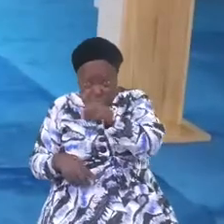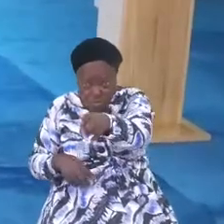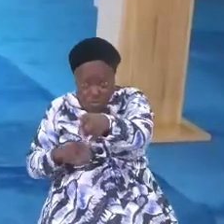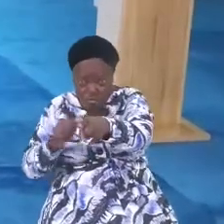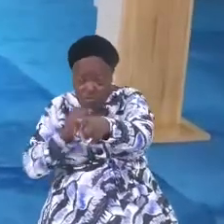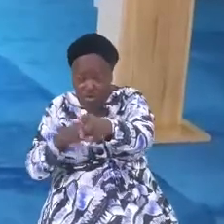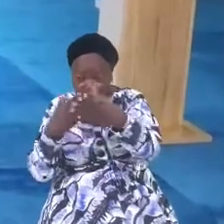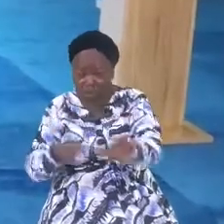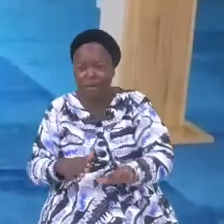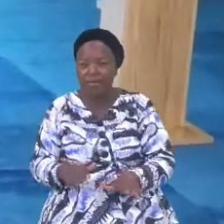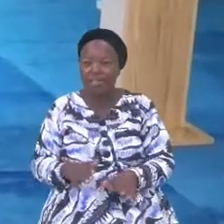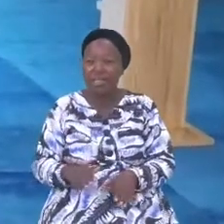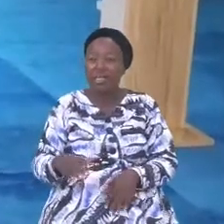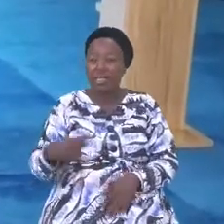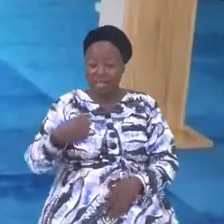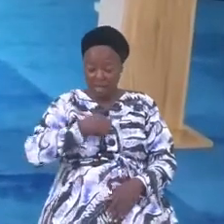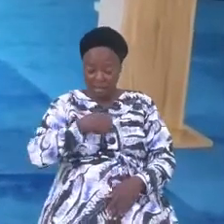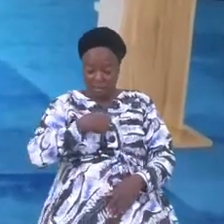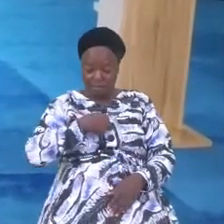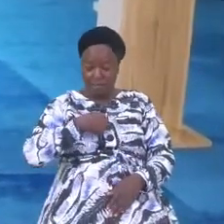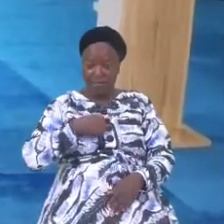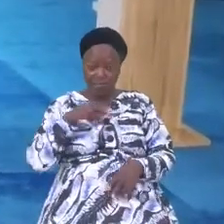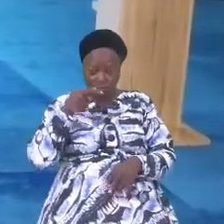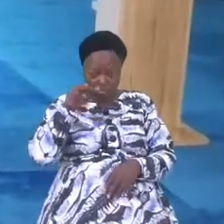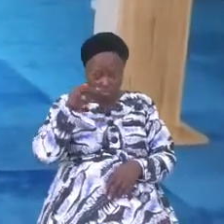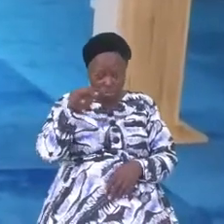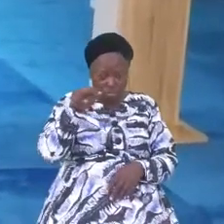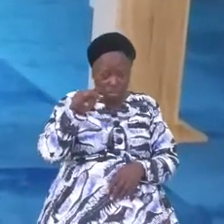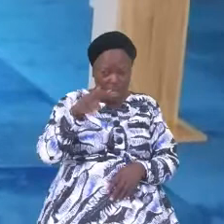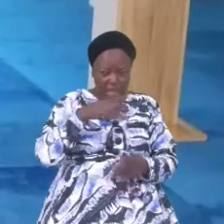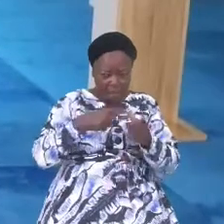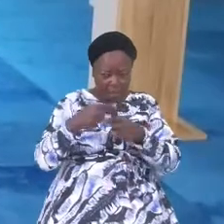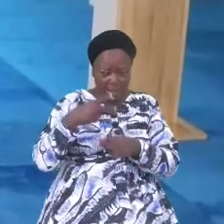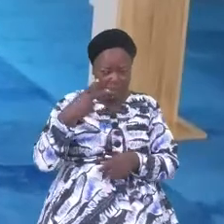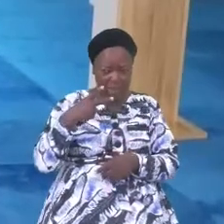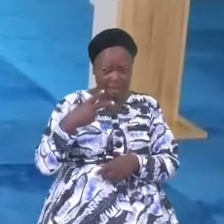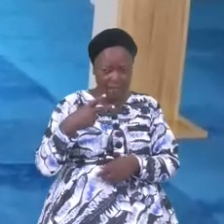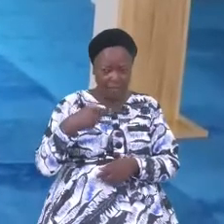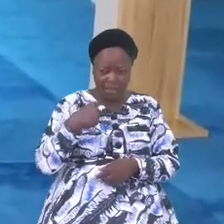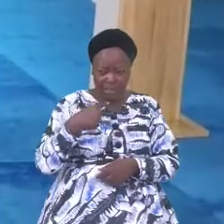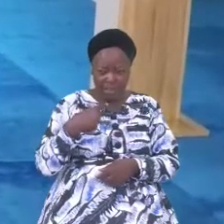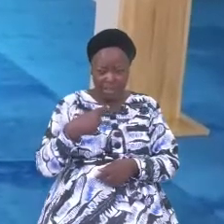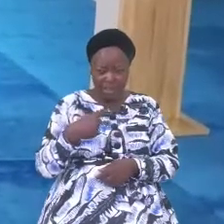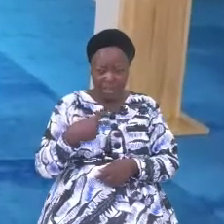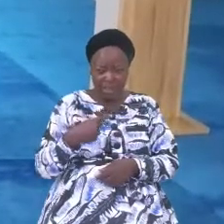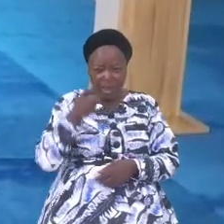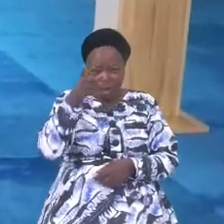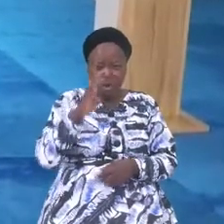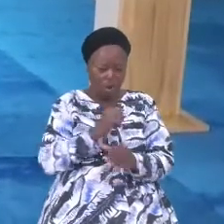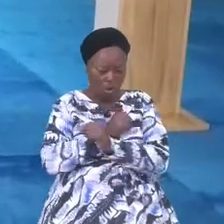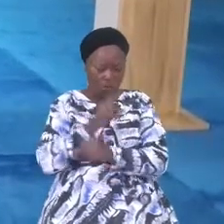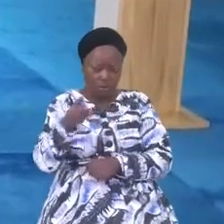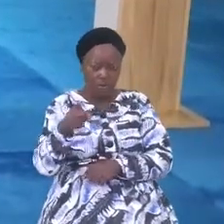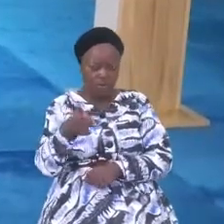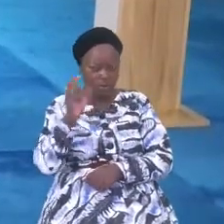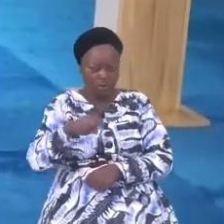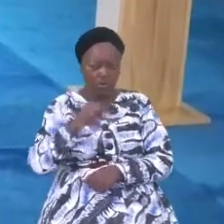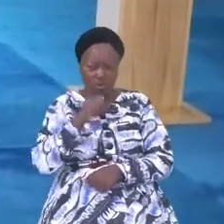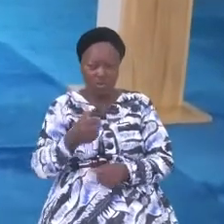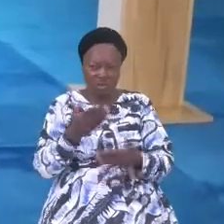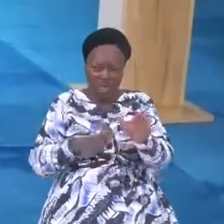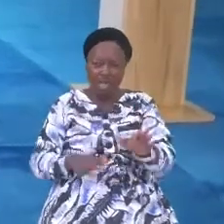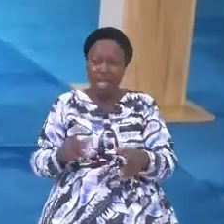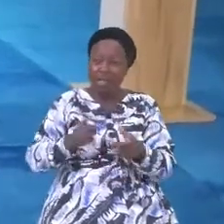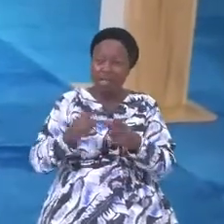not perish. I look at you and I said, God loves you, you should not perish. And